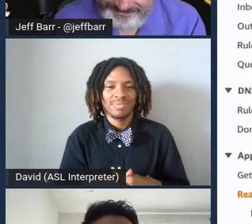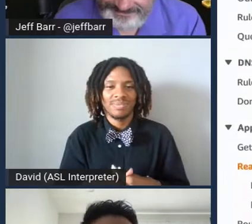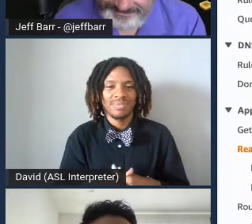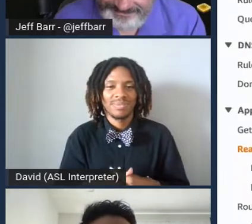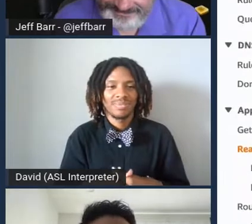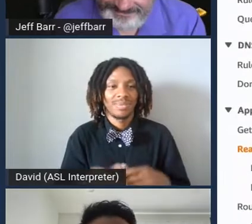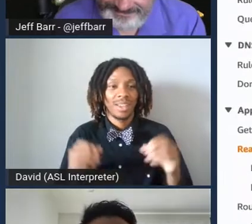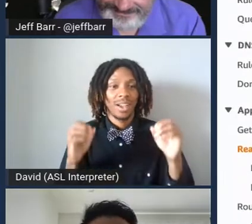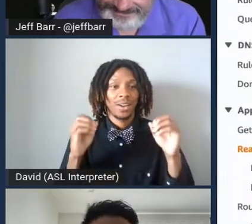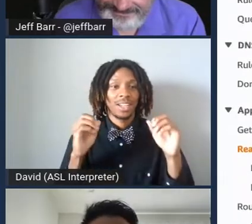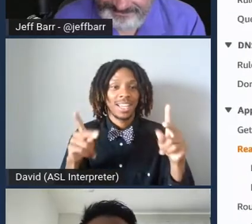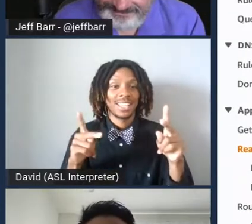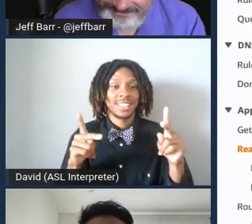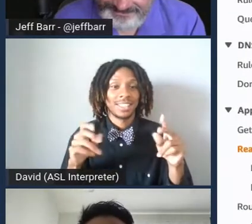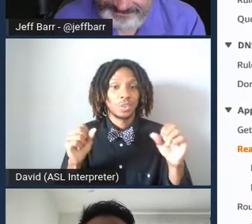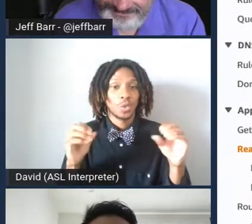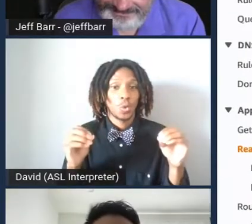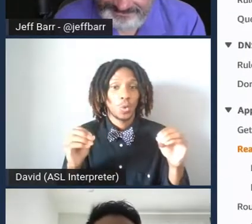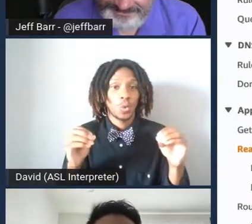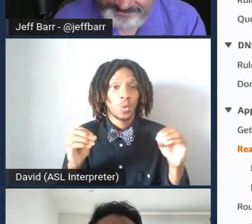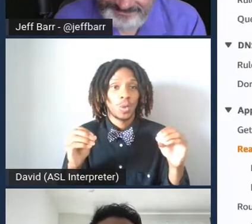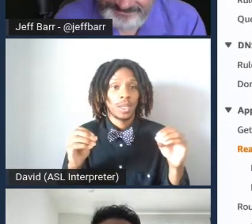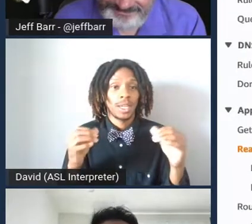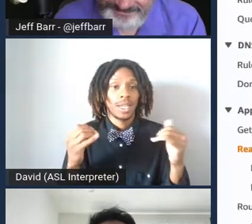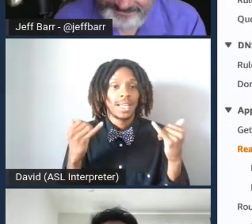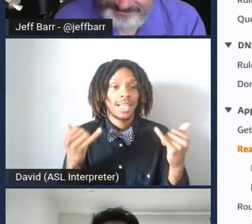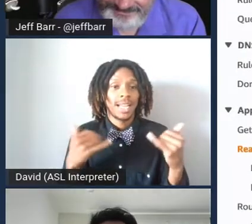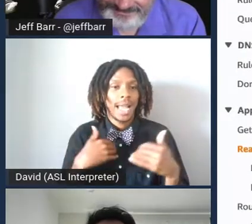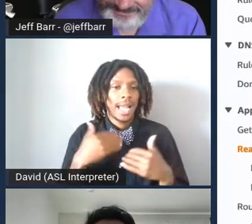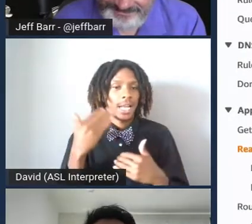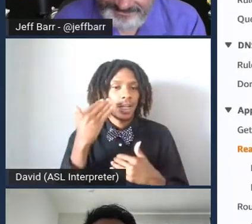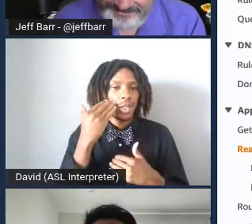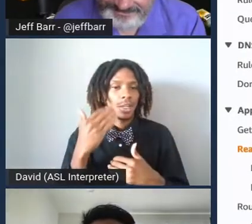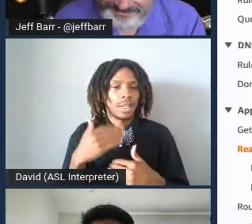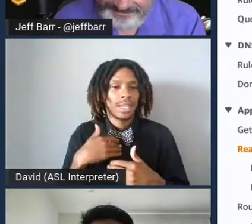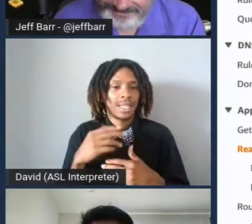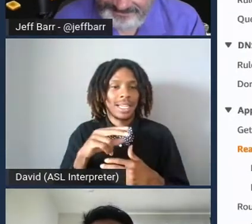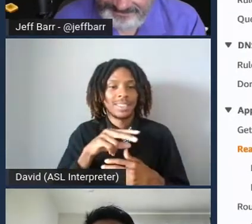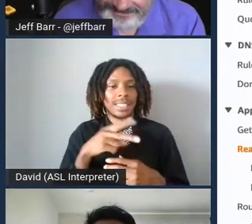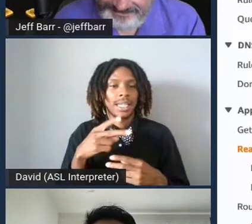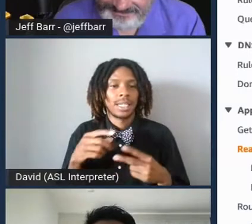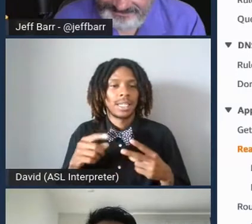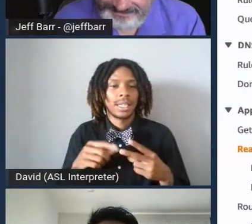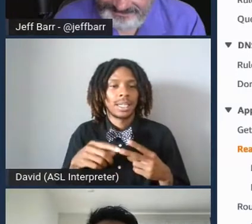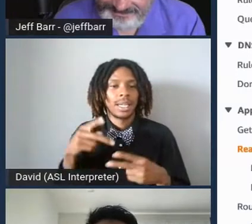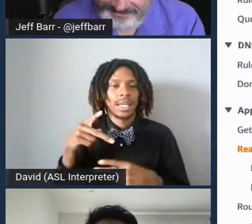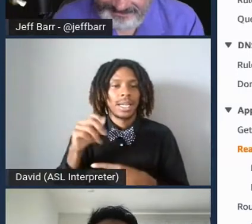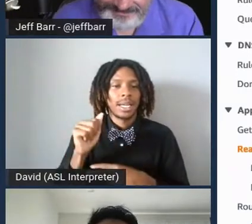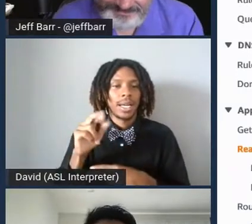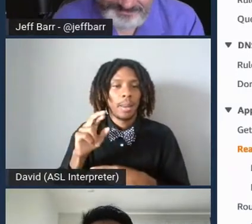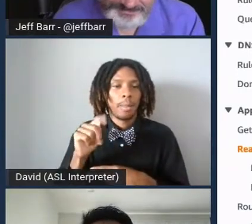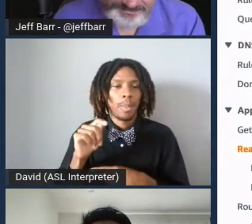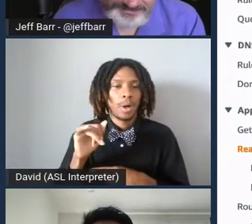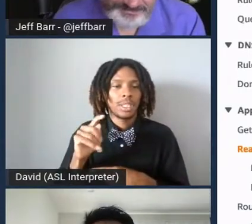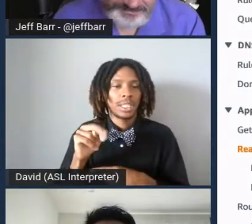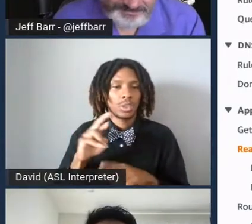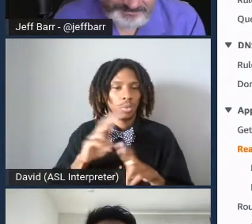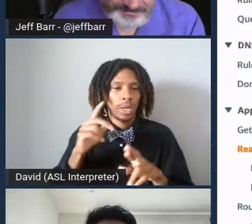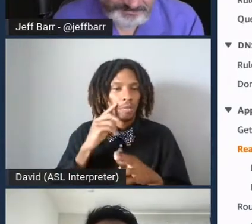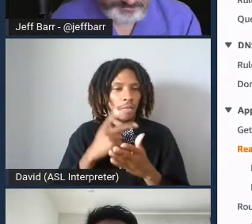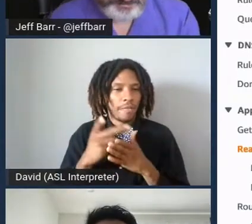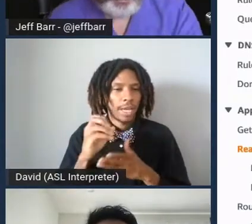All right, so now that I know that my secondary partition is ready for a failover, let's